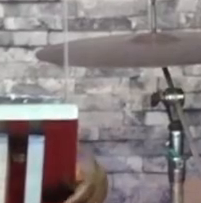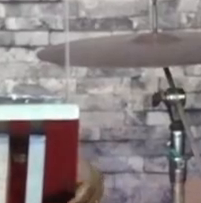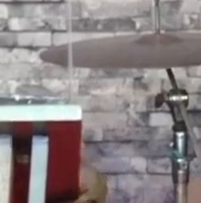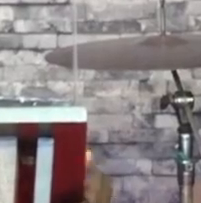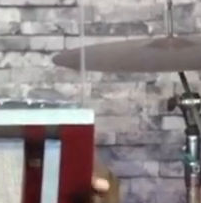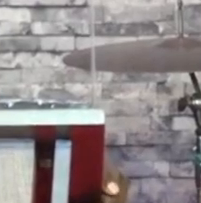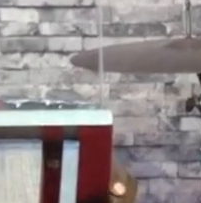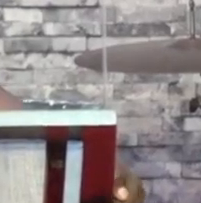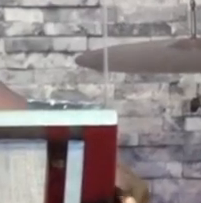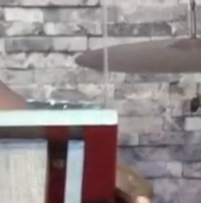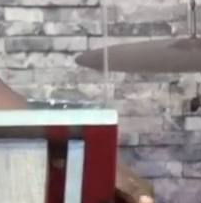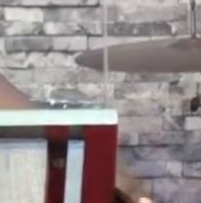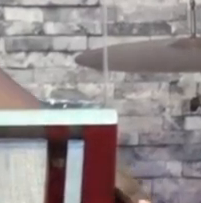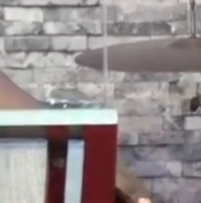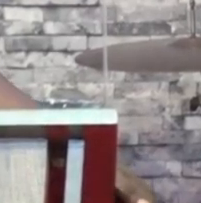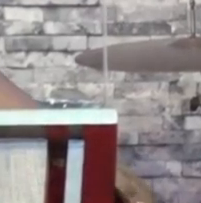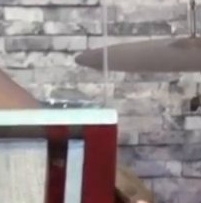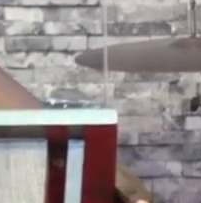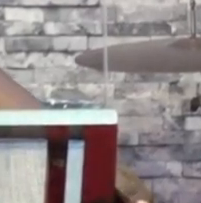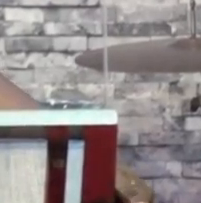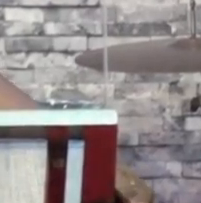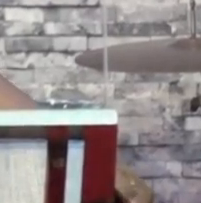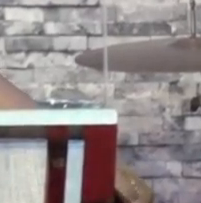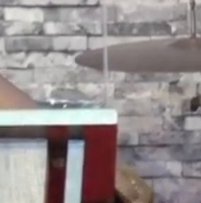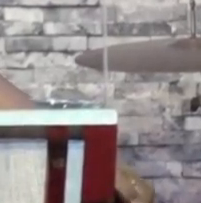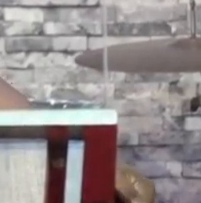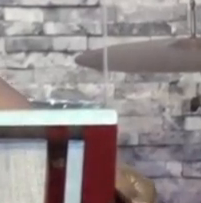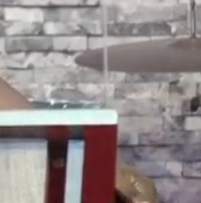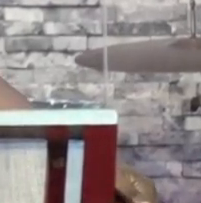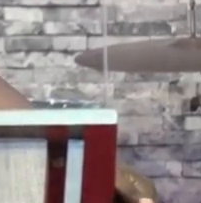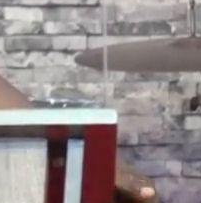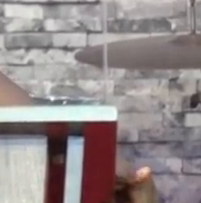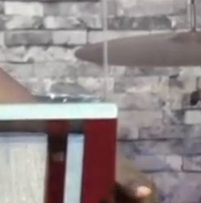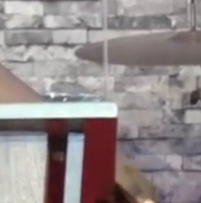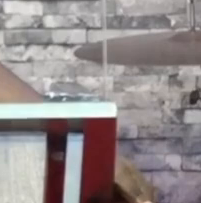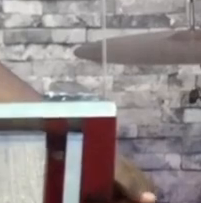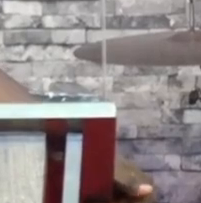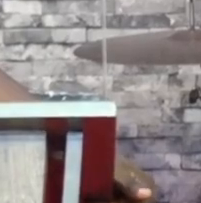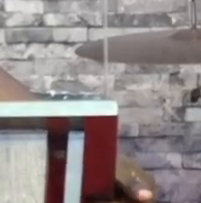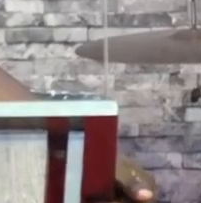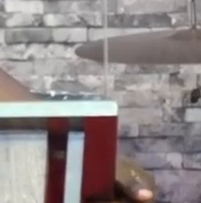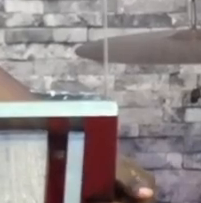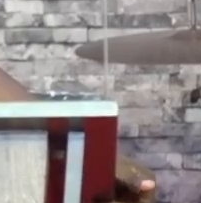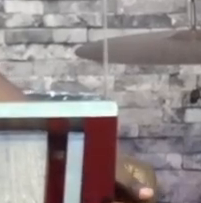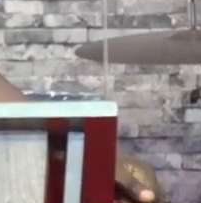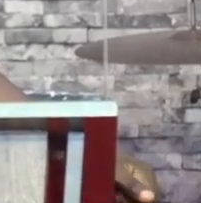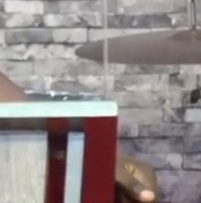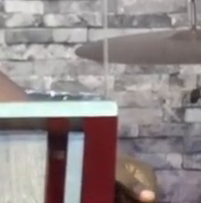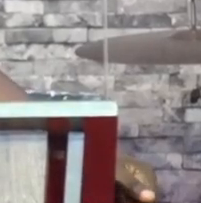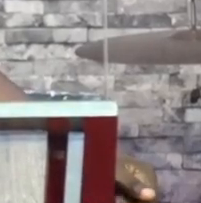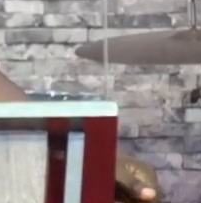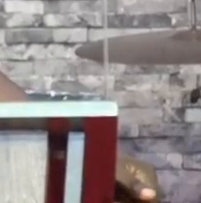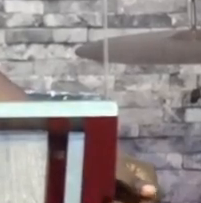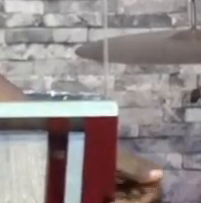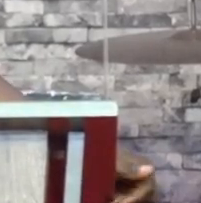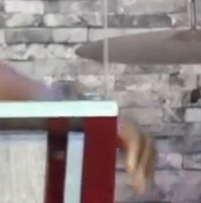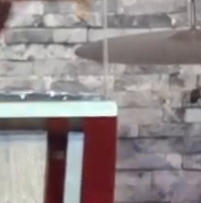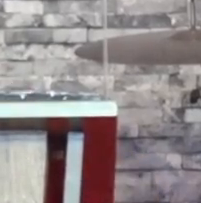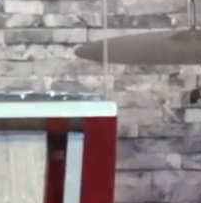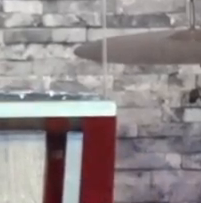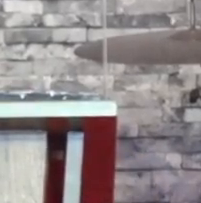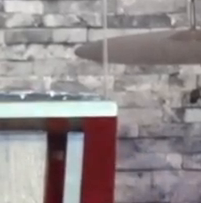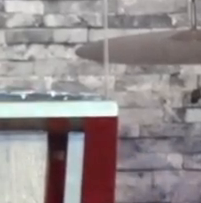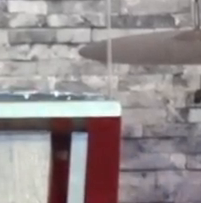Are you ready to hear the word? Je, uko tayari kusikia neno? Amen. Amen. While still standing, tukiwa bado tumesimama, help me to honor